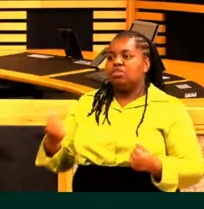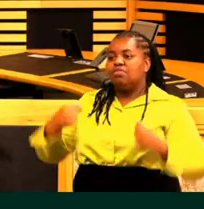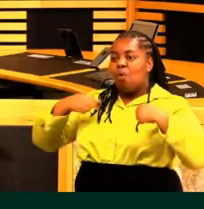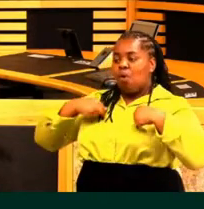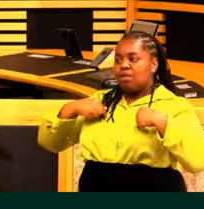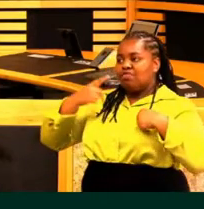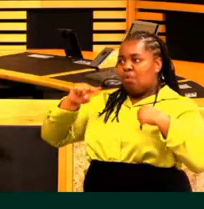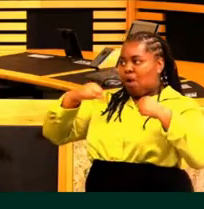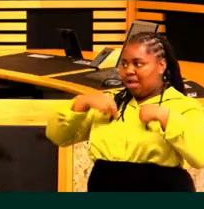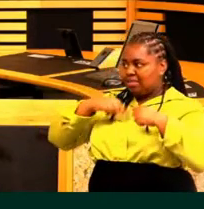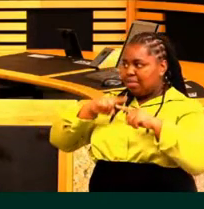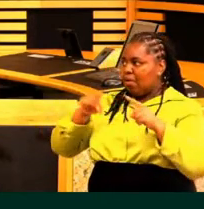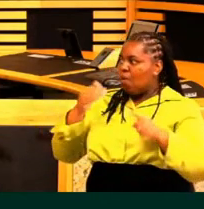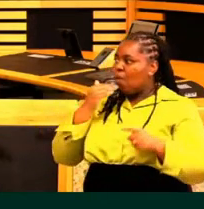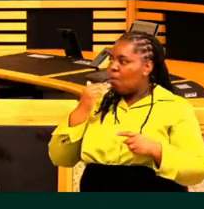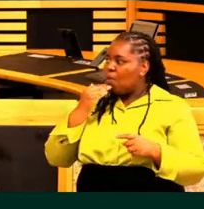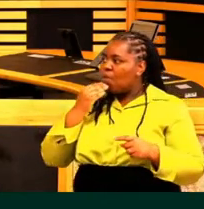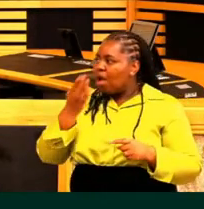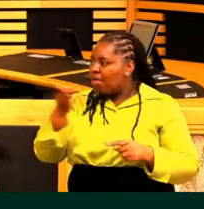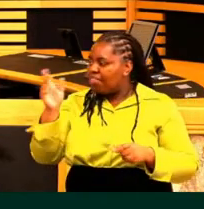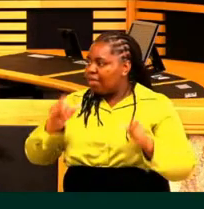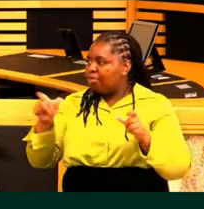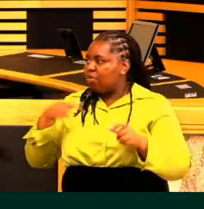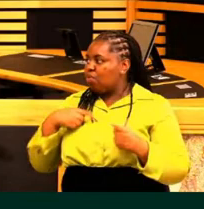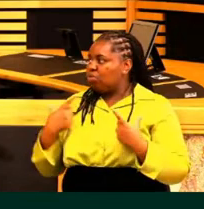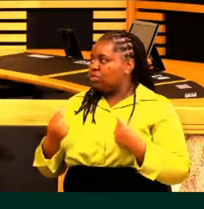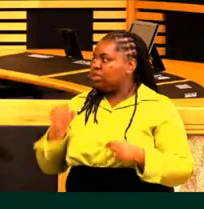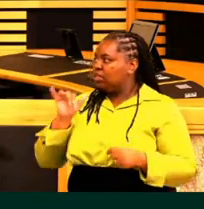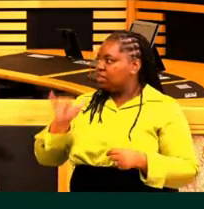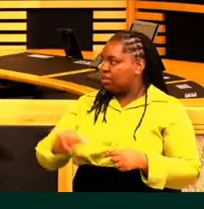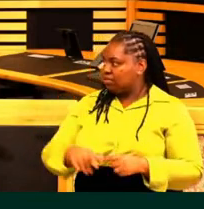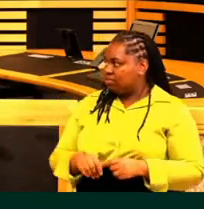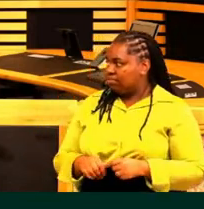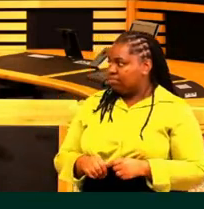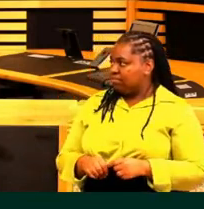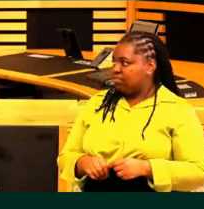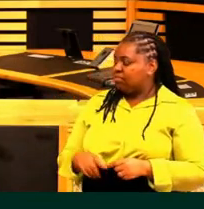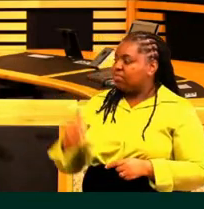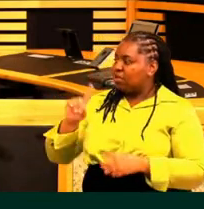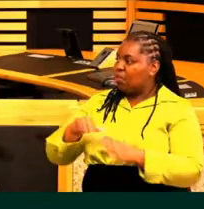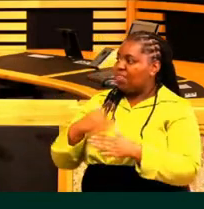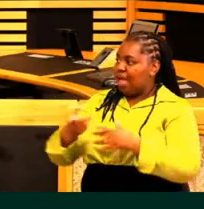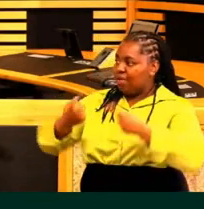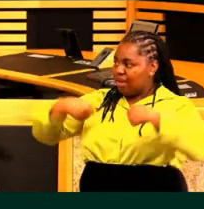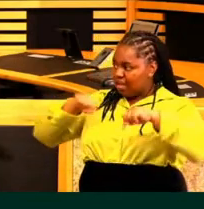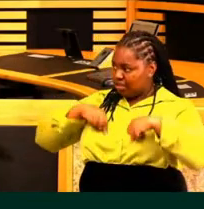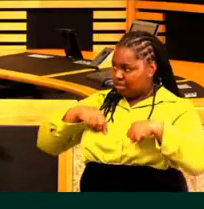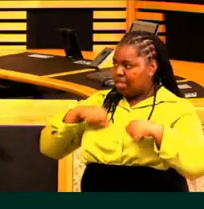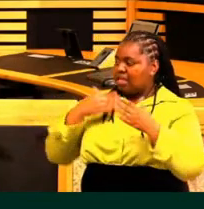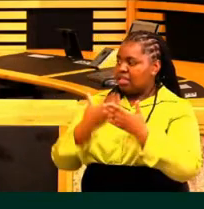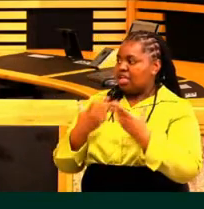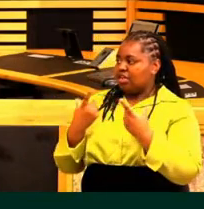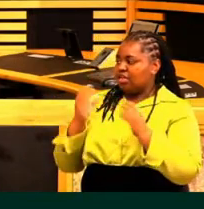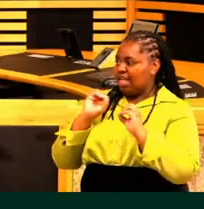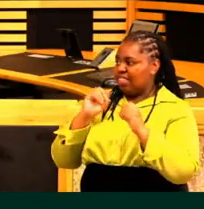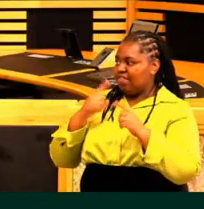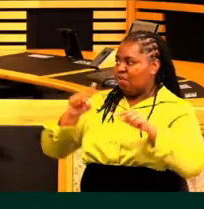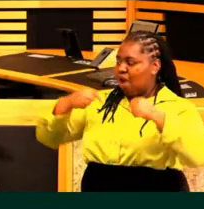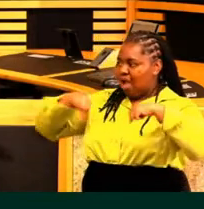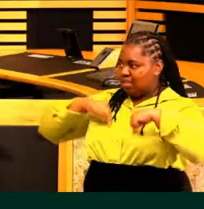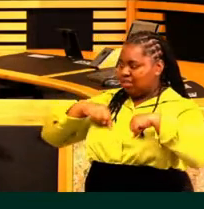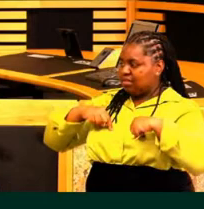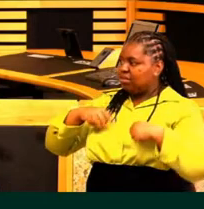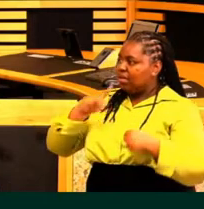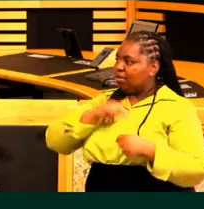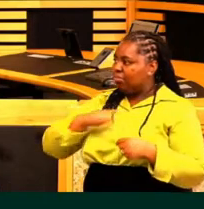us for us but who are who are the people who are implementing them so together without us there can be nothing for us